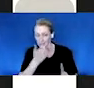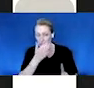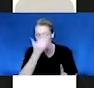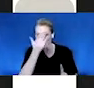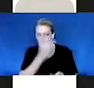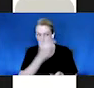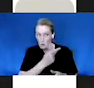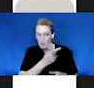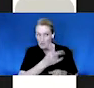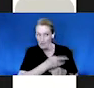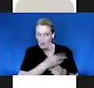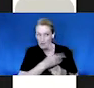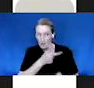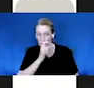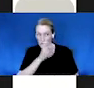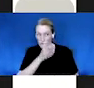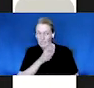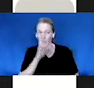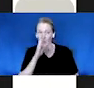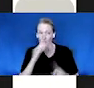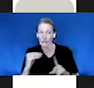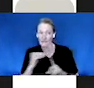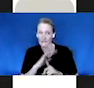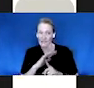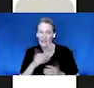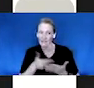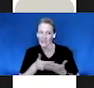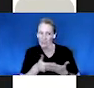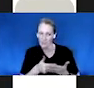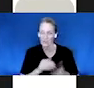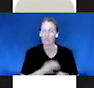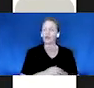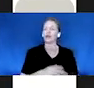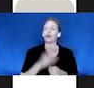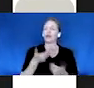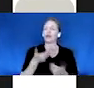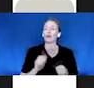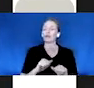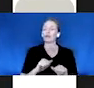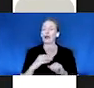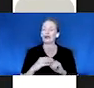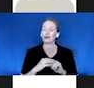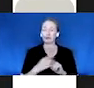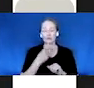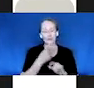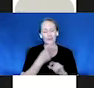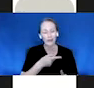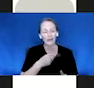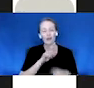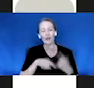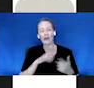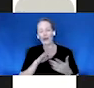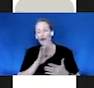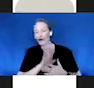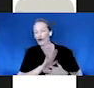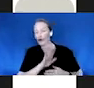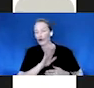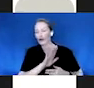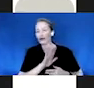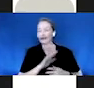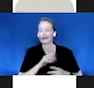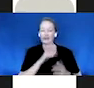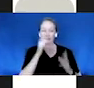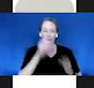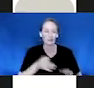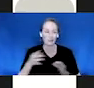your baby. We're going to try to influence Sonia by talking to her about her choices and her health